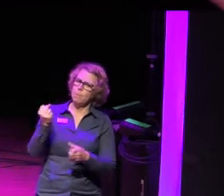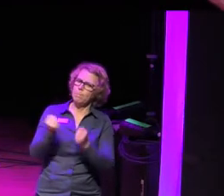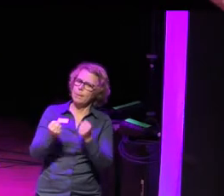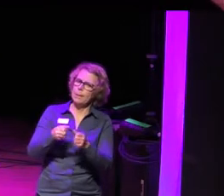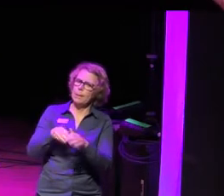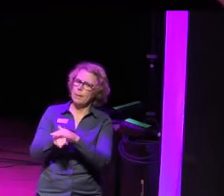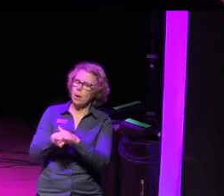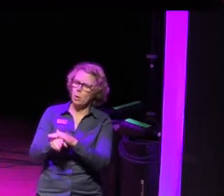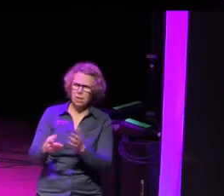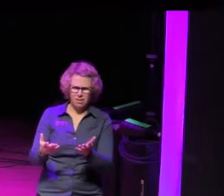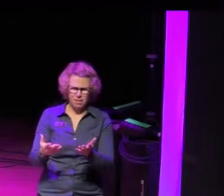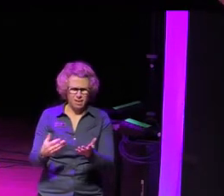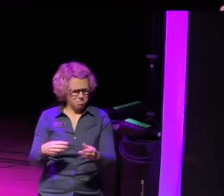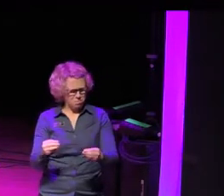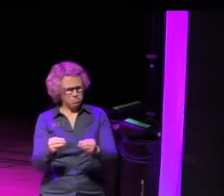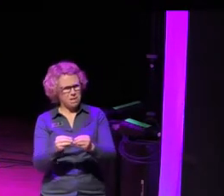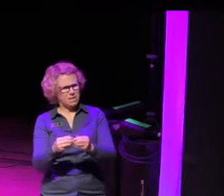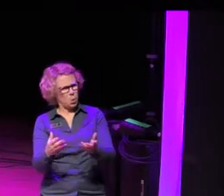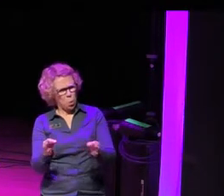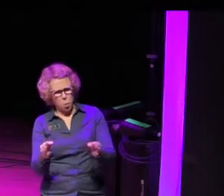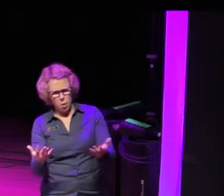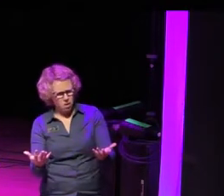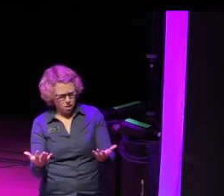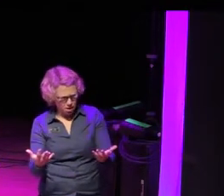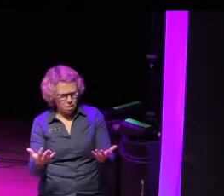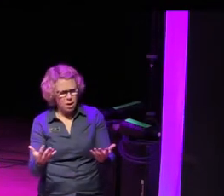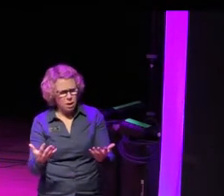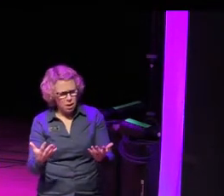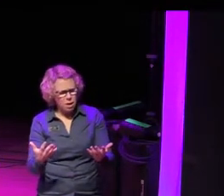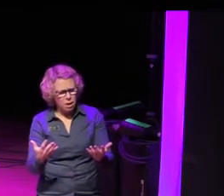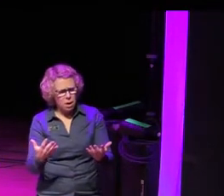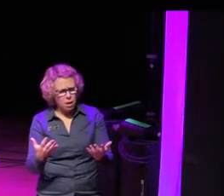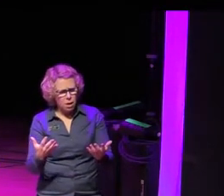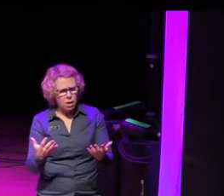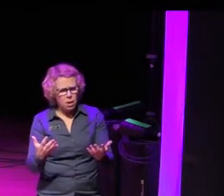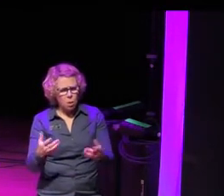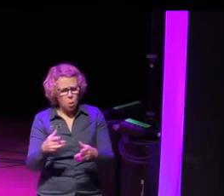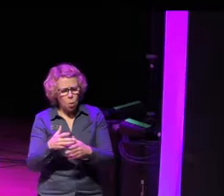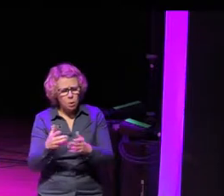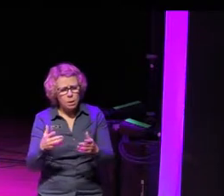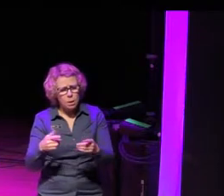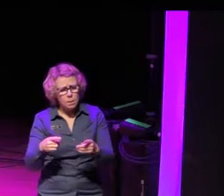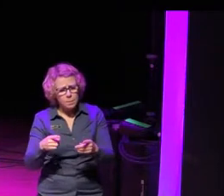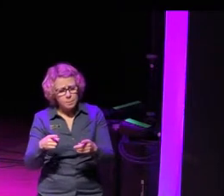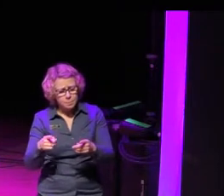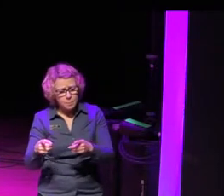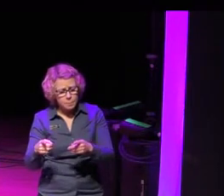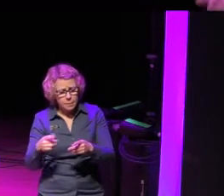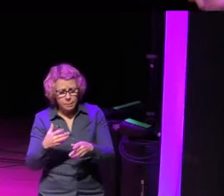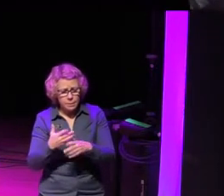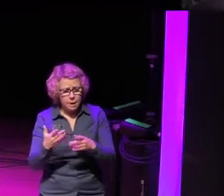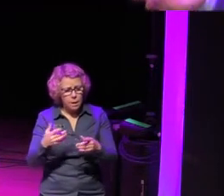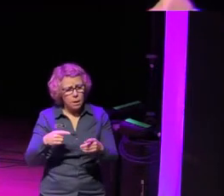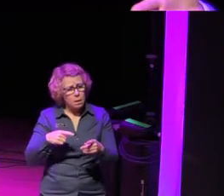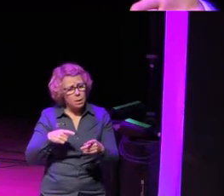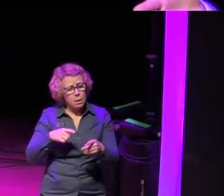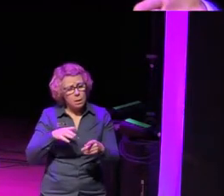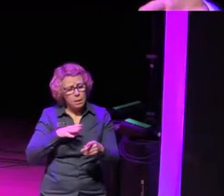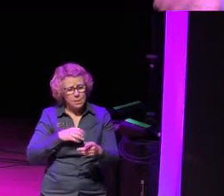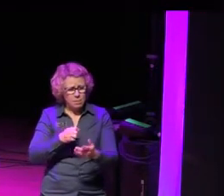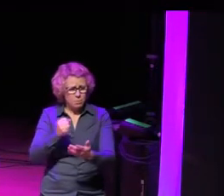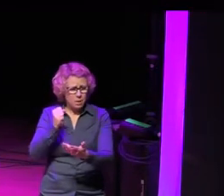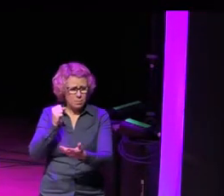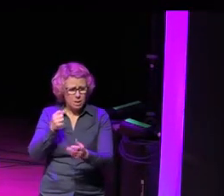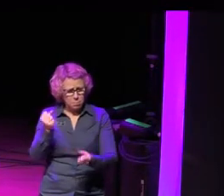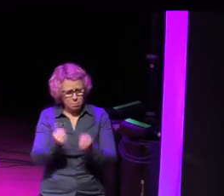match up. And they are still parked outside the house because it's still not sufficiently